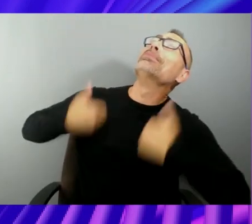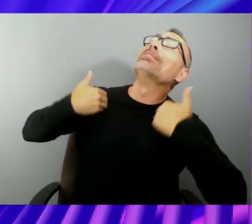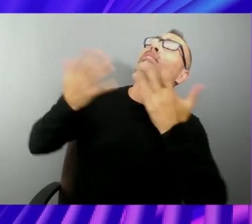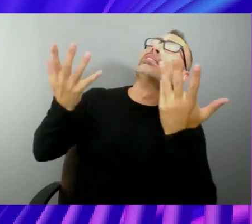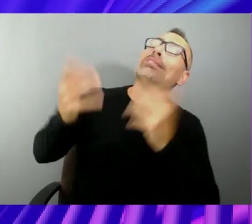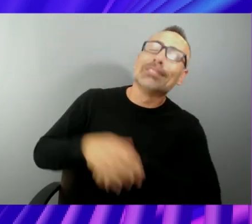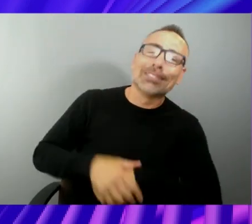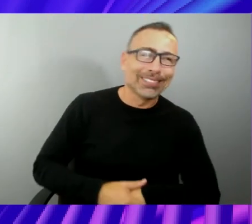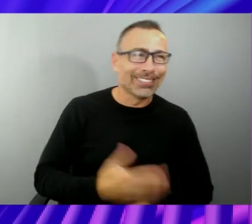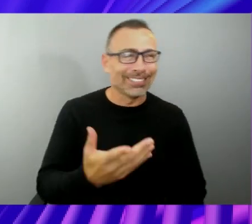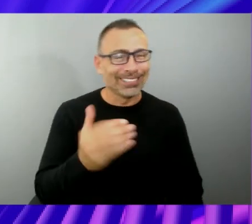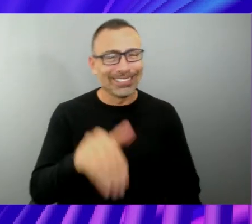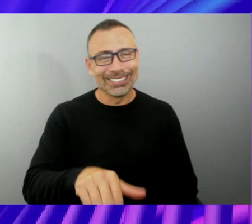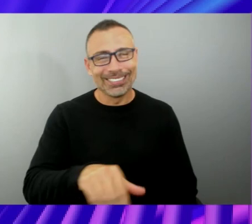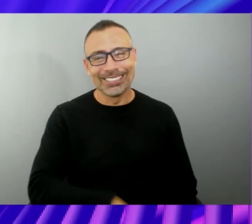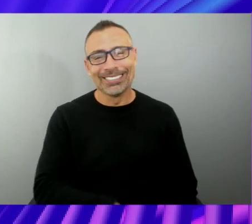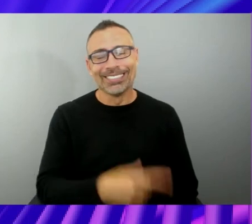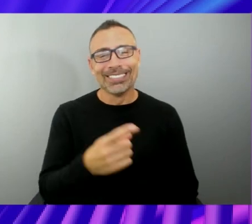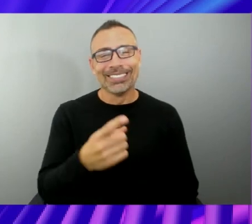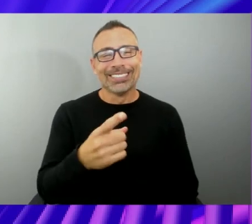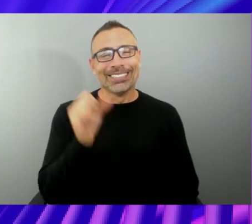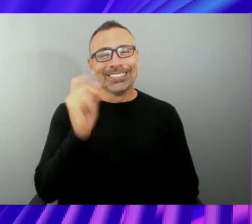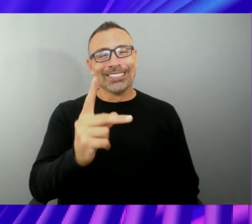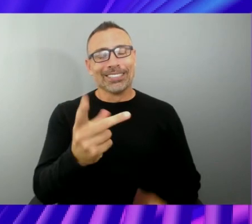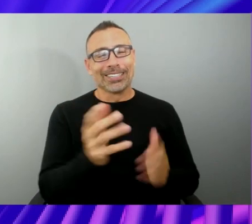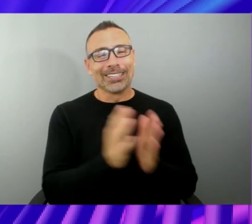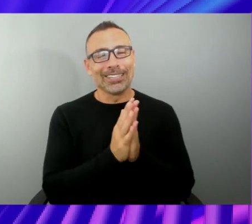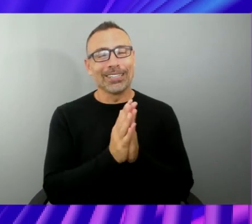you go. Okay, there you go. Right. Thank you.